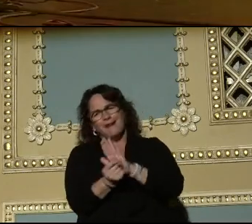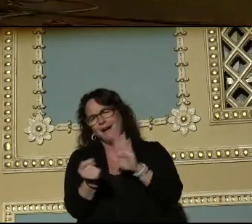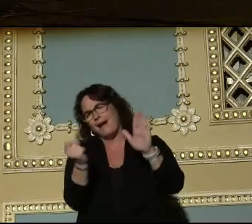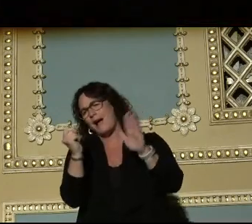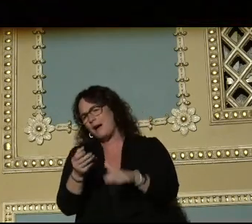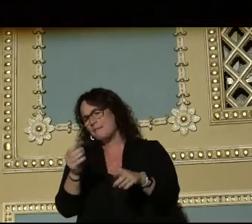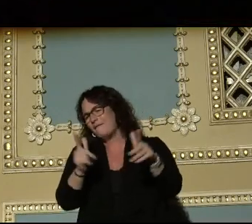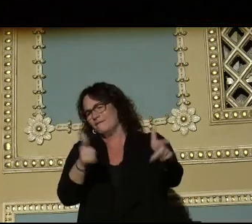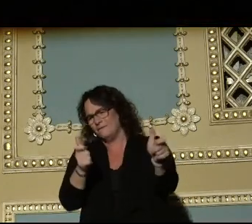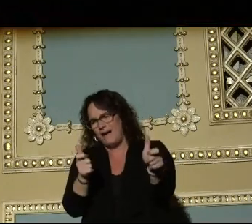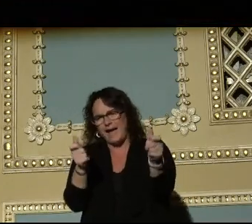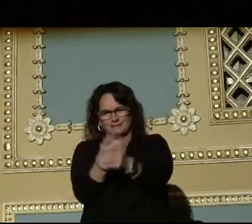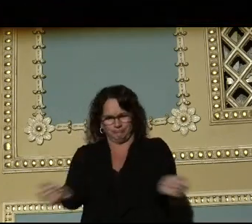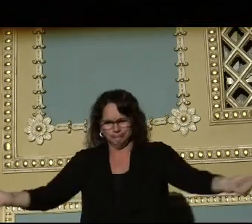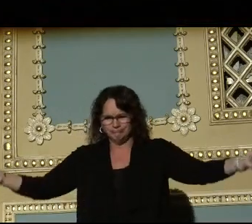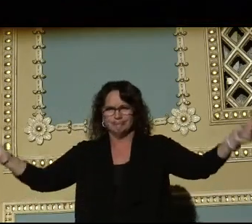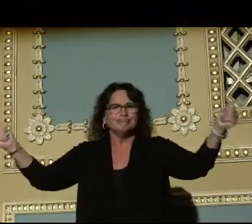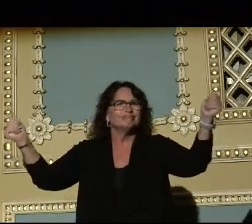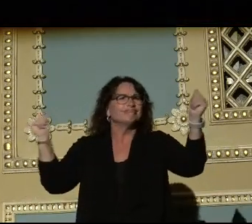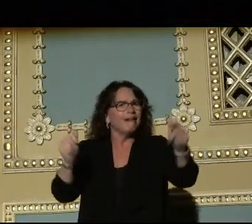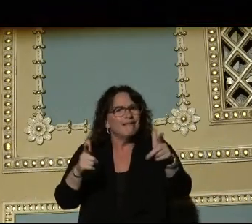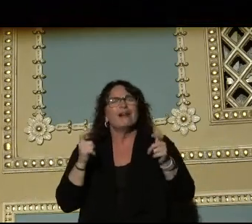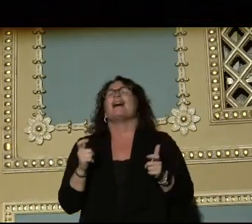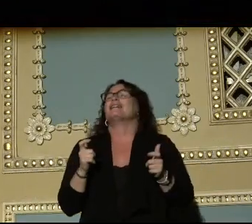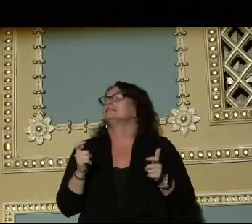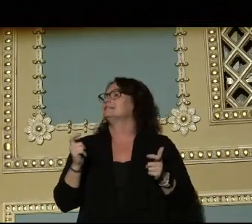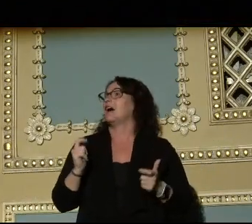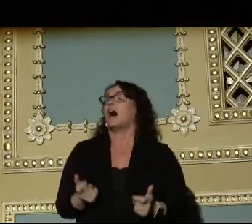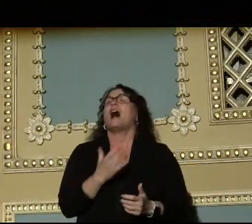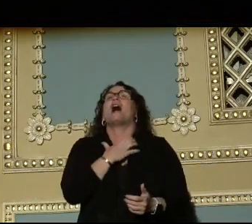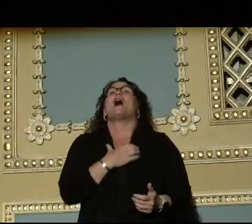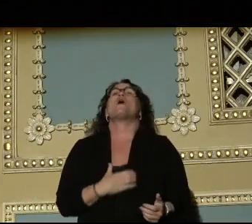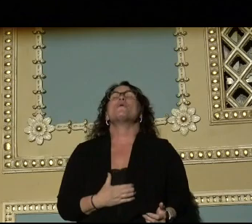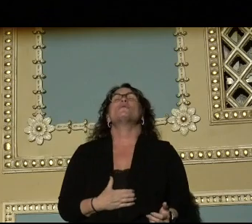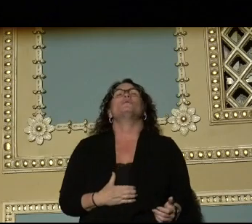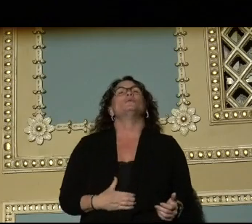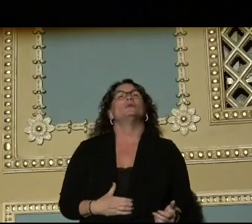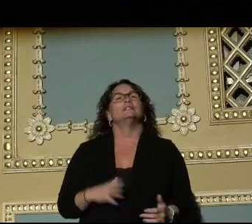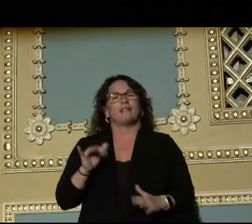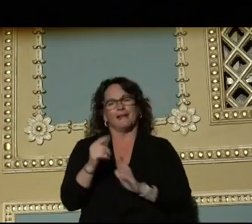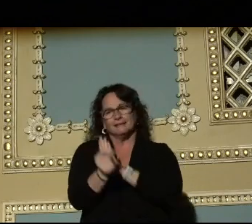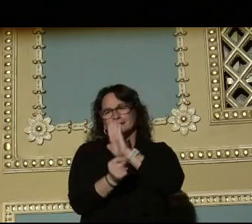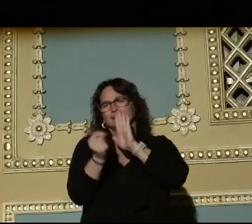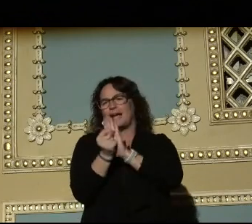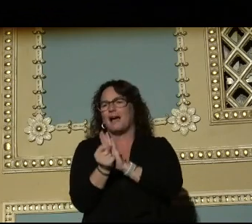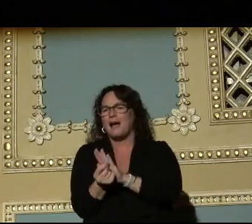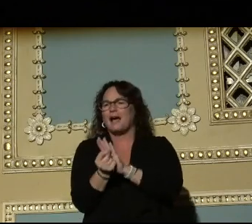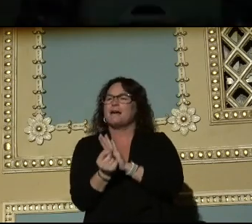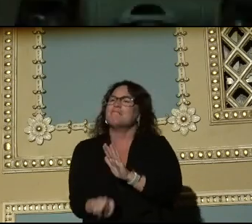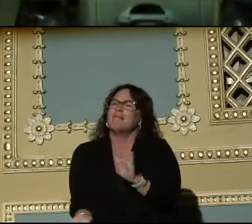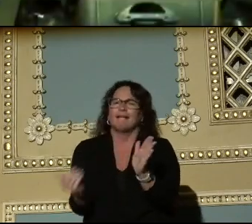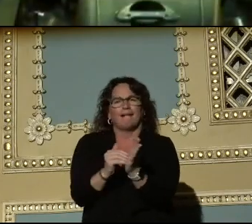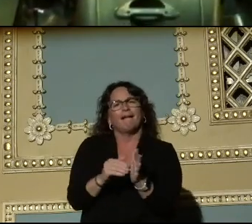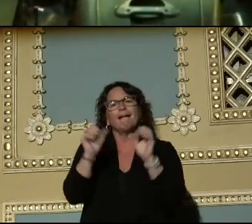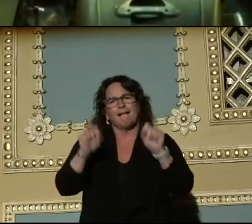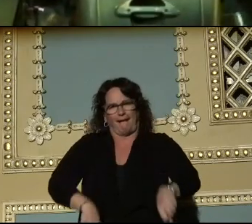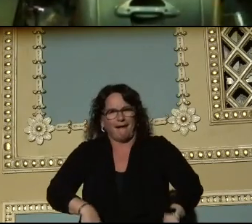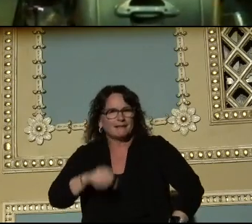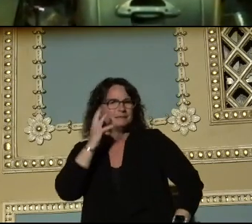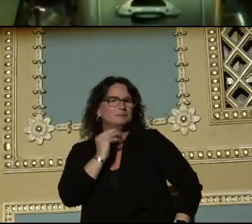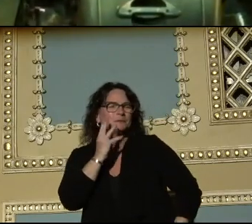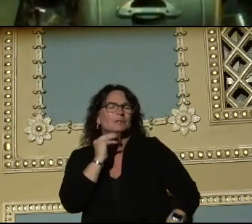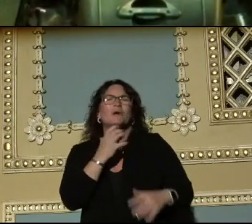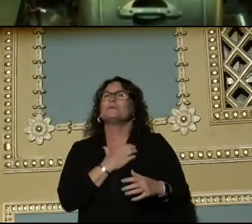go? I wish those days could come back once more. Why did those days